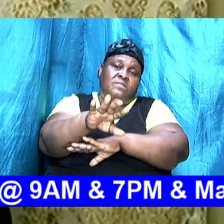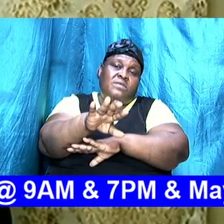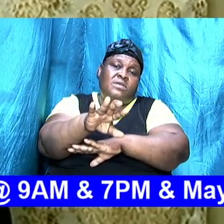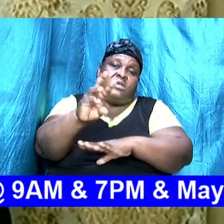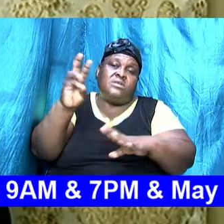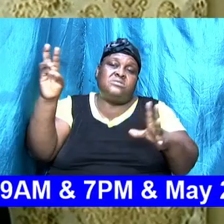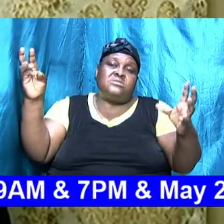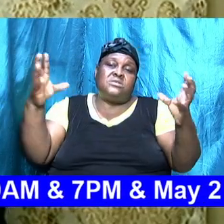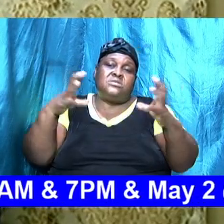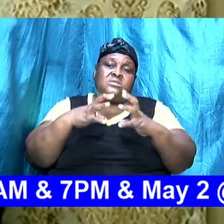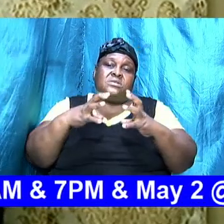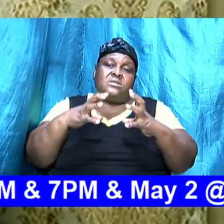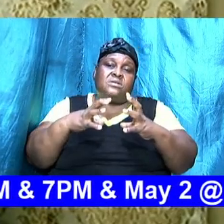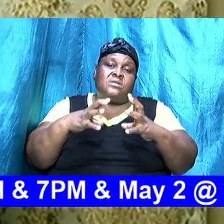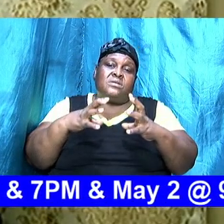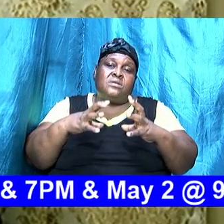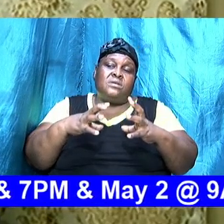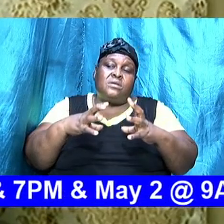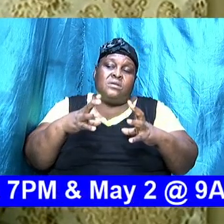And